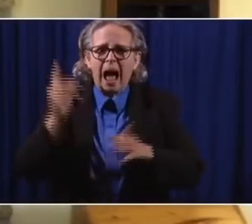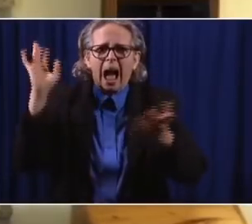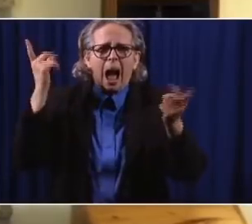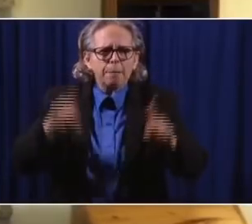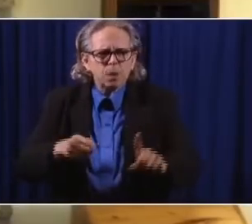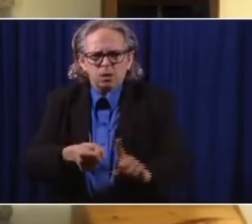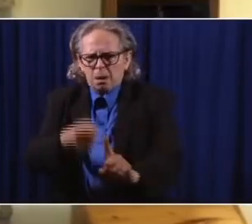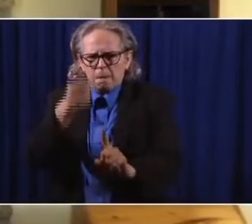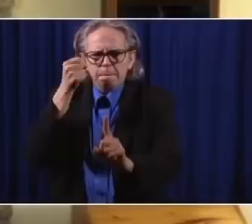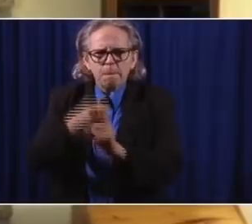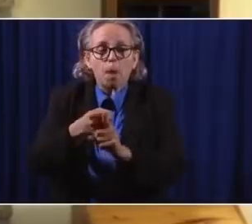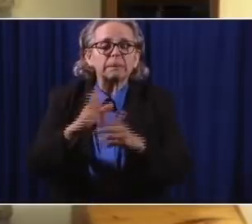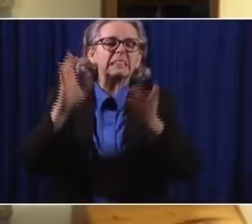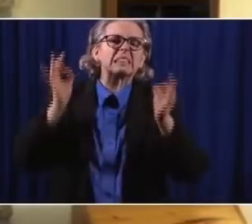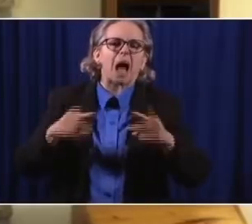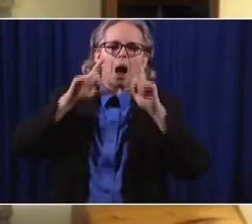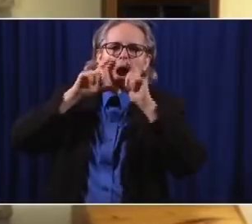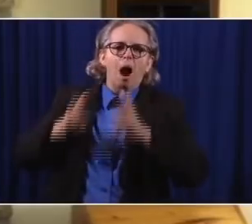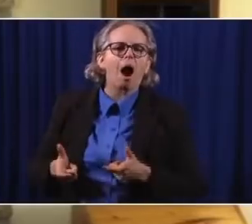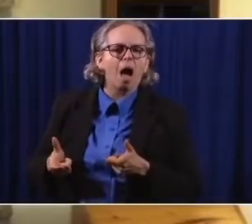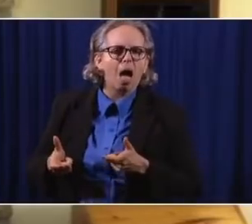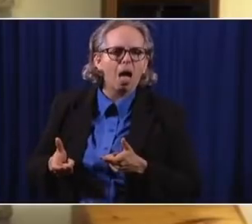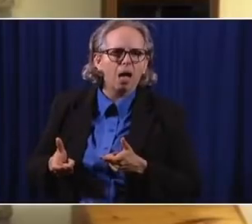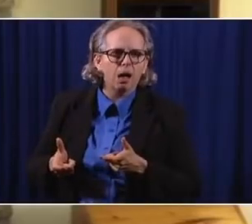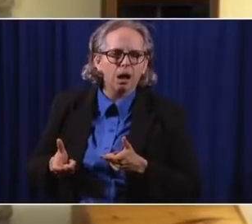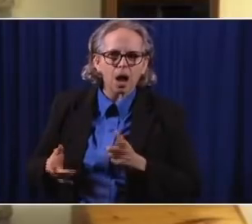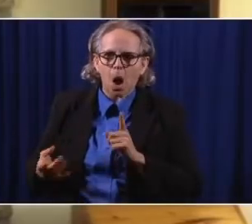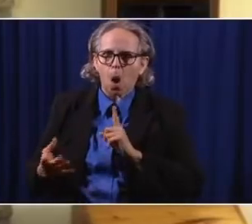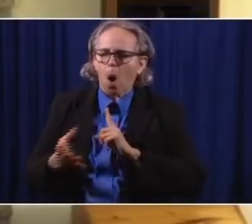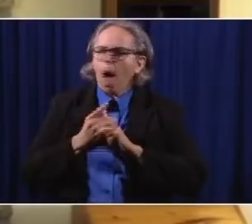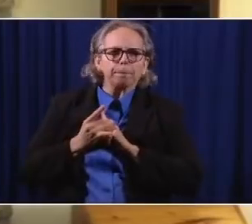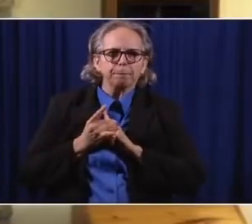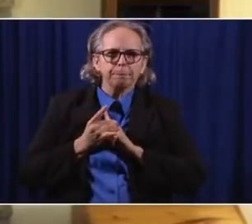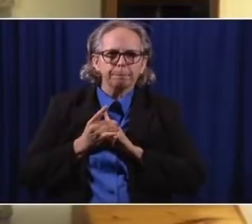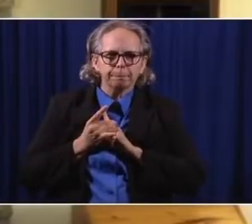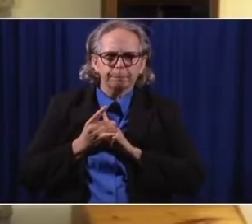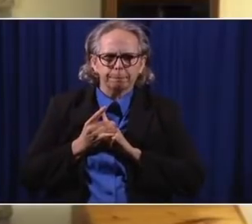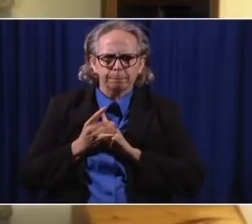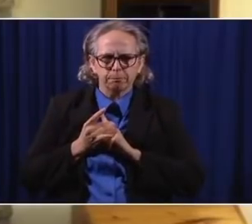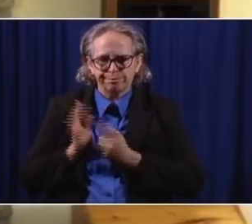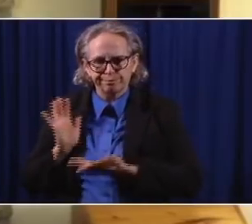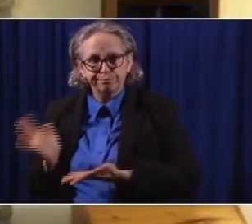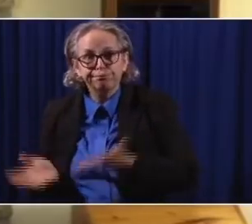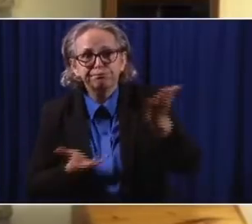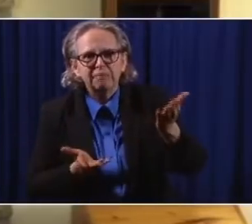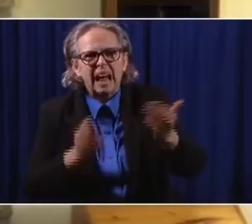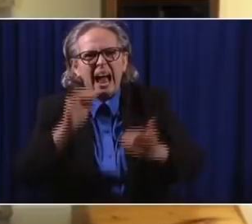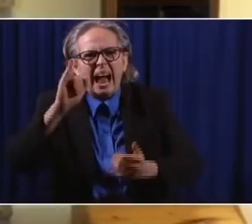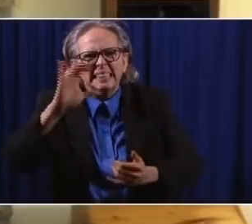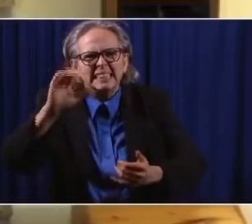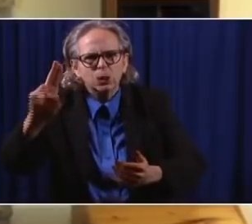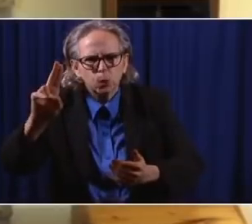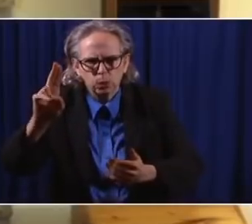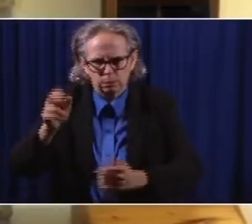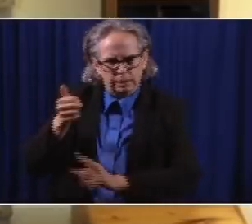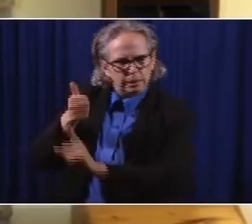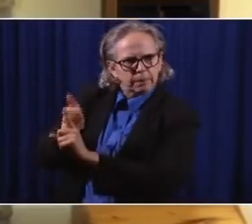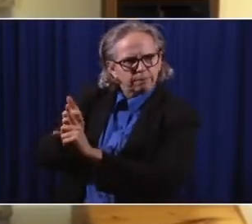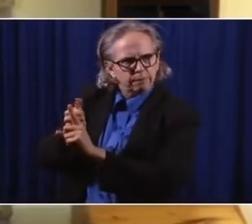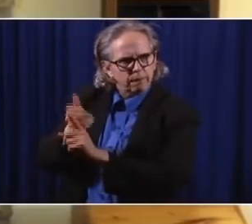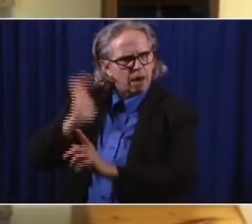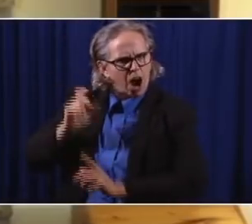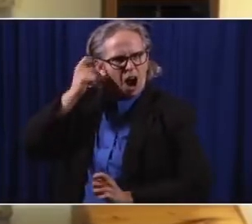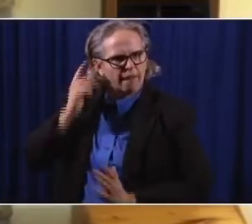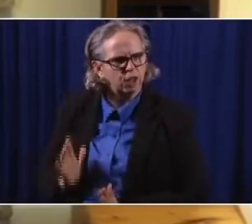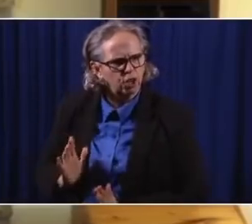the disease. He's with us today to tell his story. And so, Governor, thank you very,